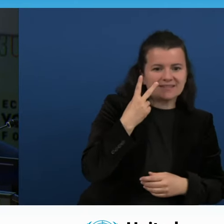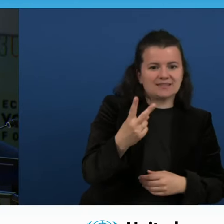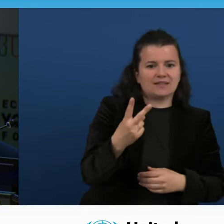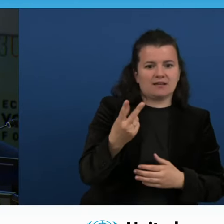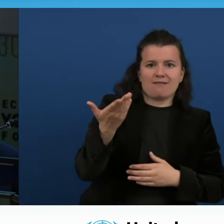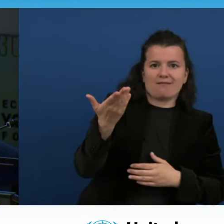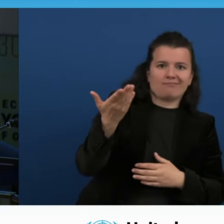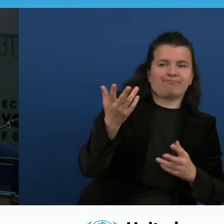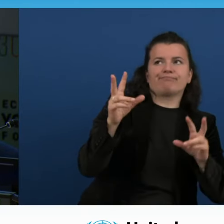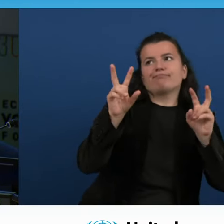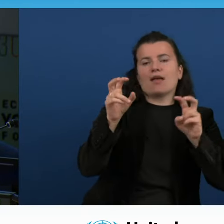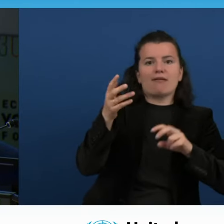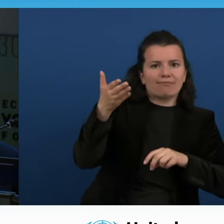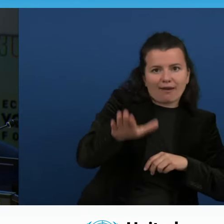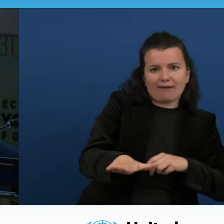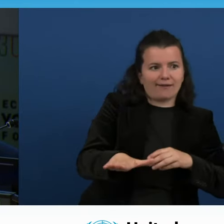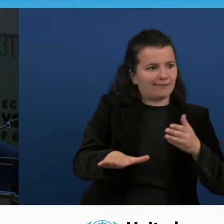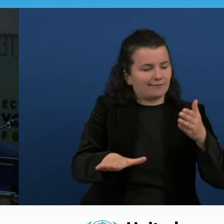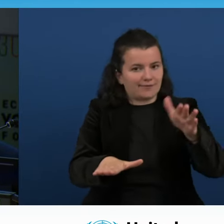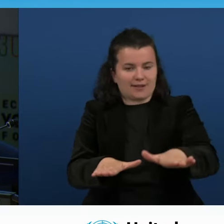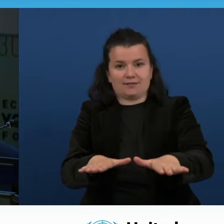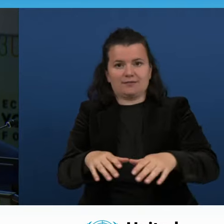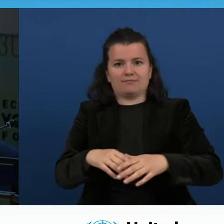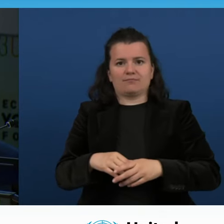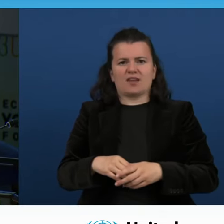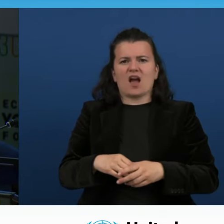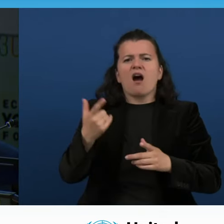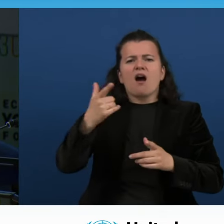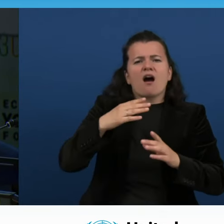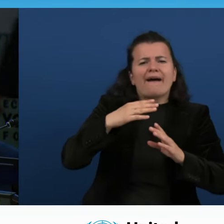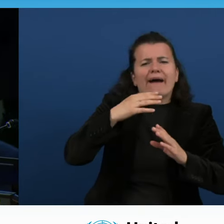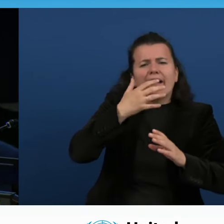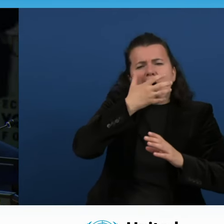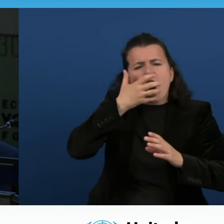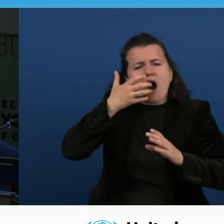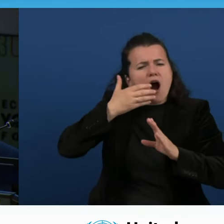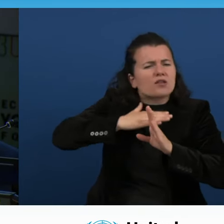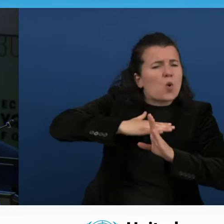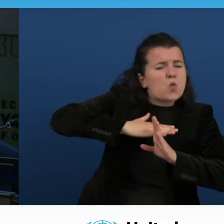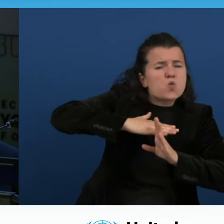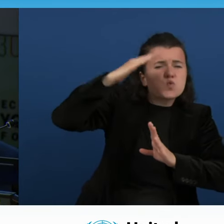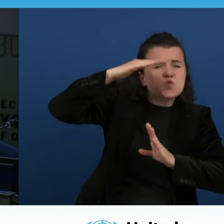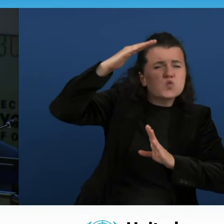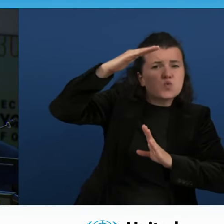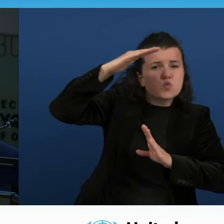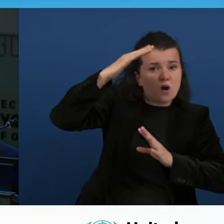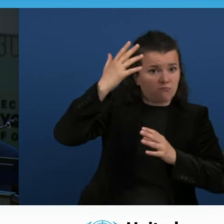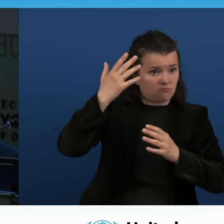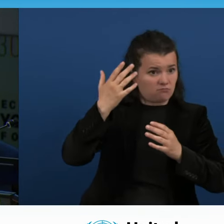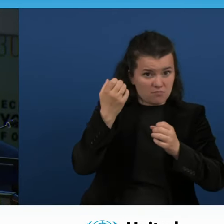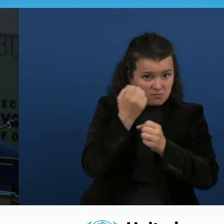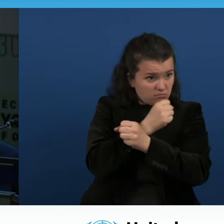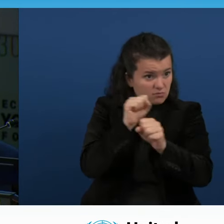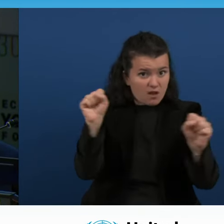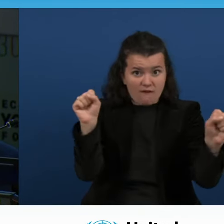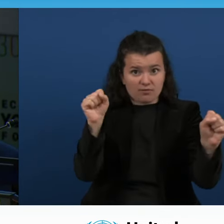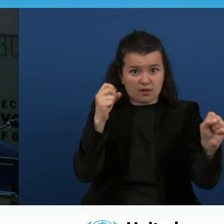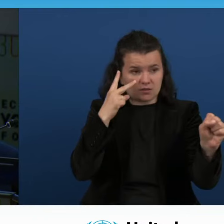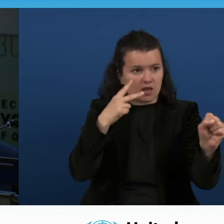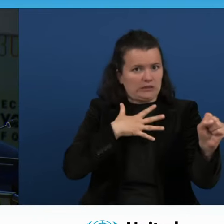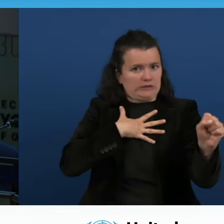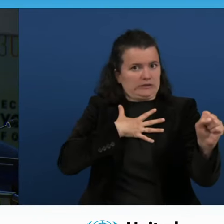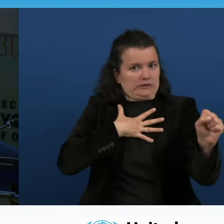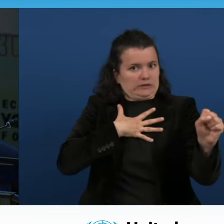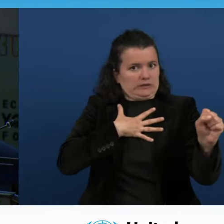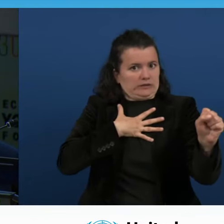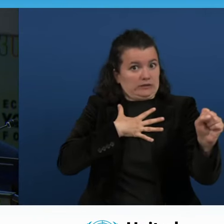waves, which also create a security risk, it is imperative to be very proactive.